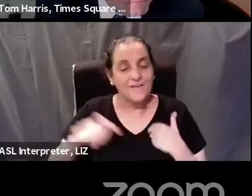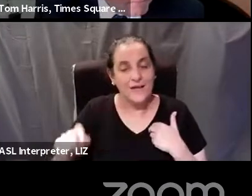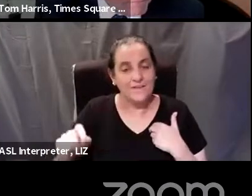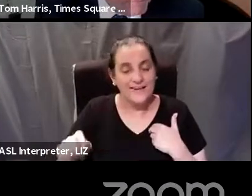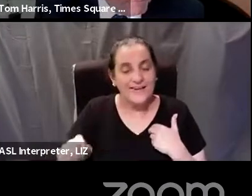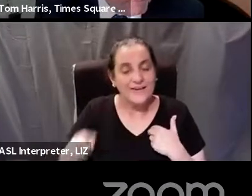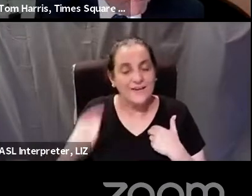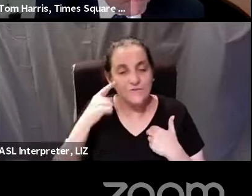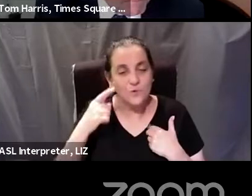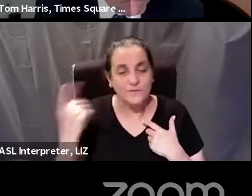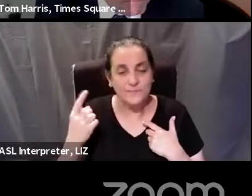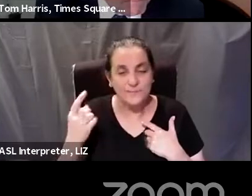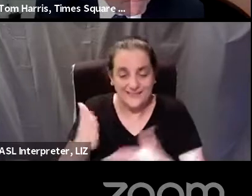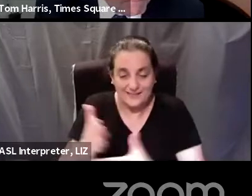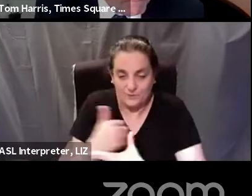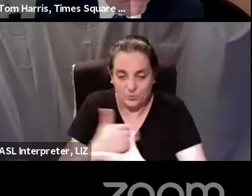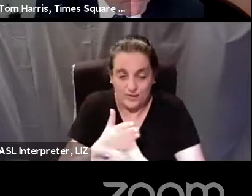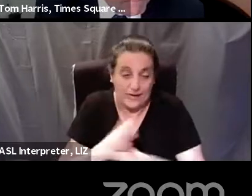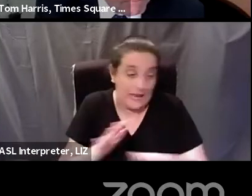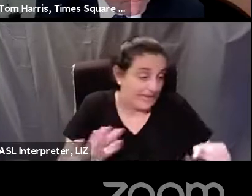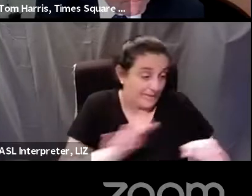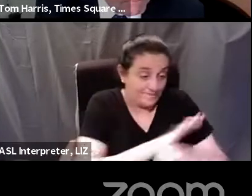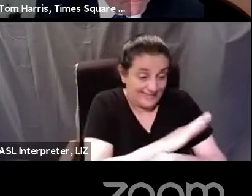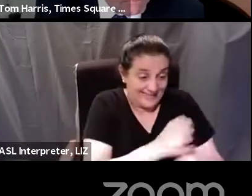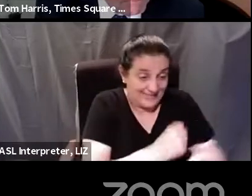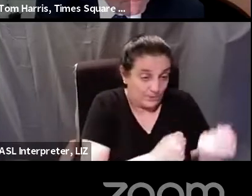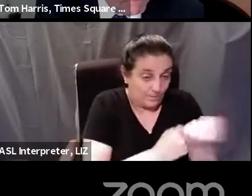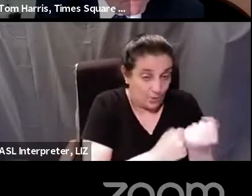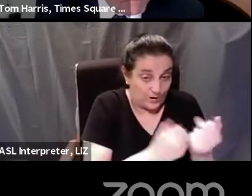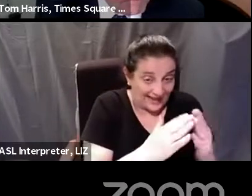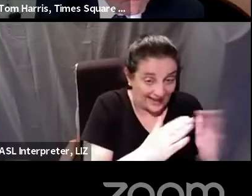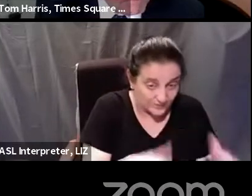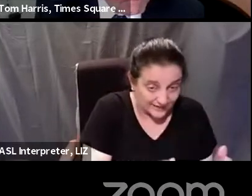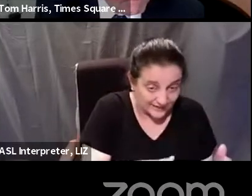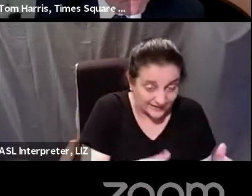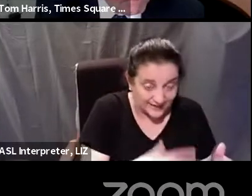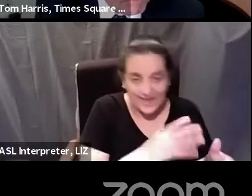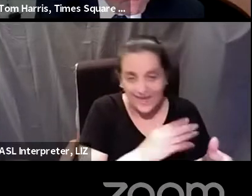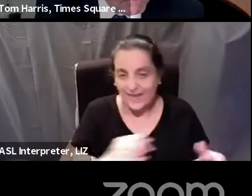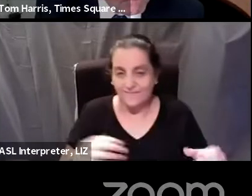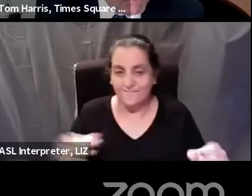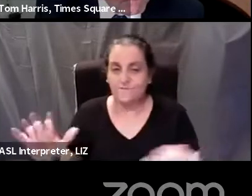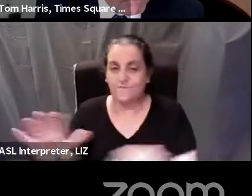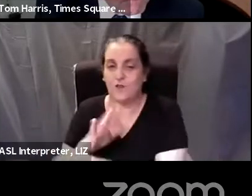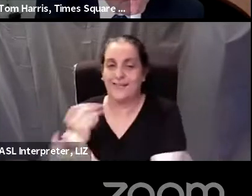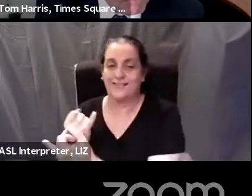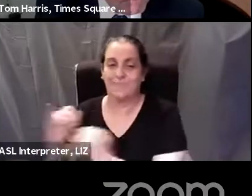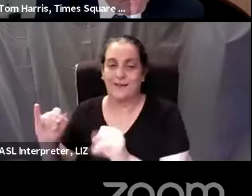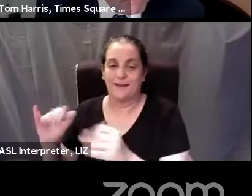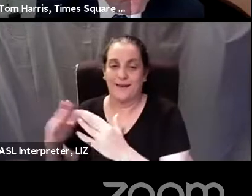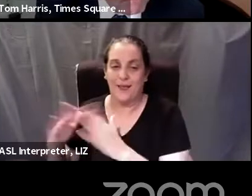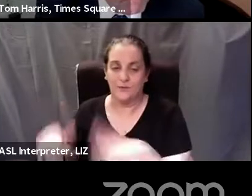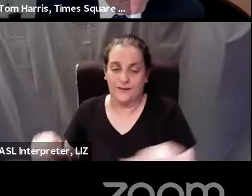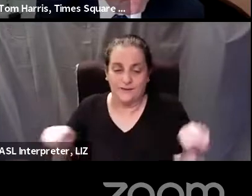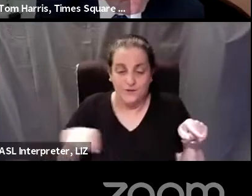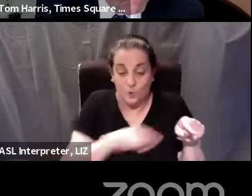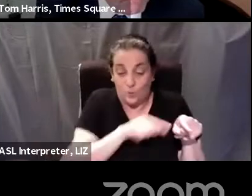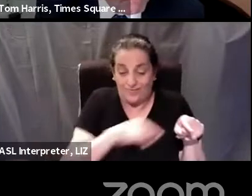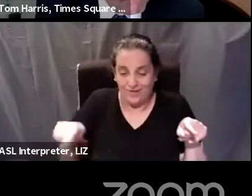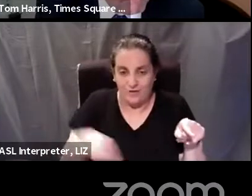between completely supportive housing and fully independent housing that provides